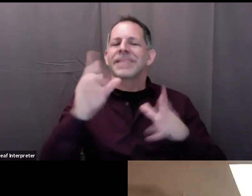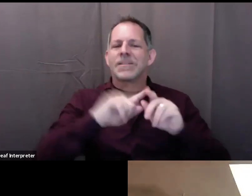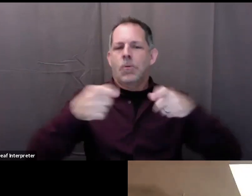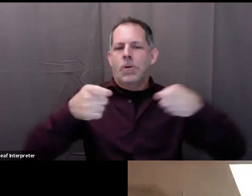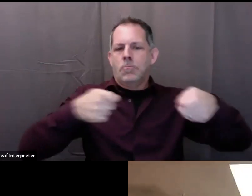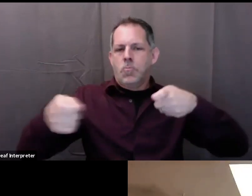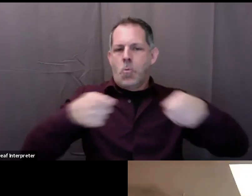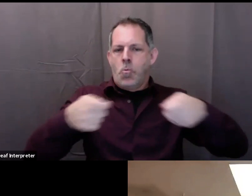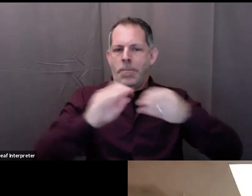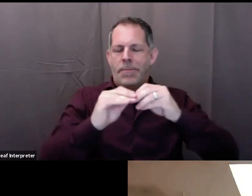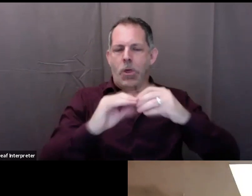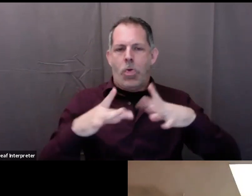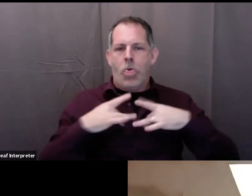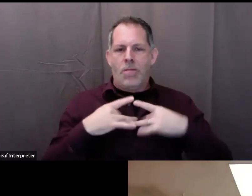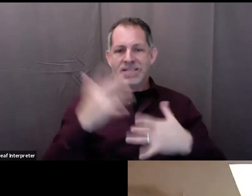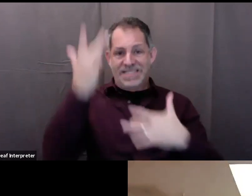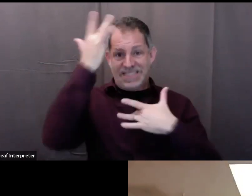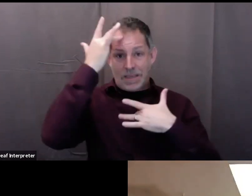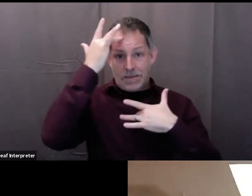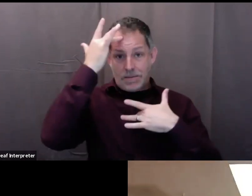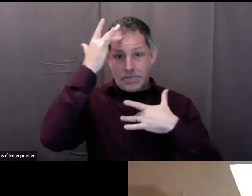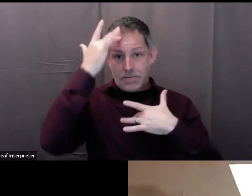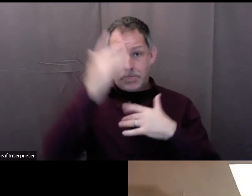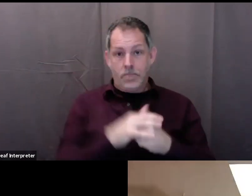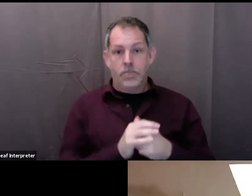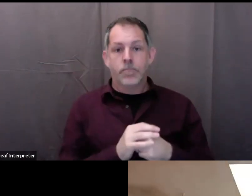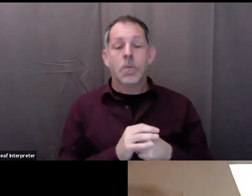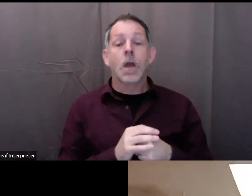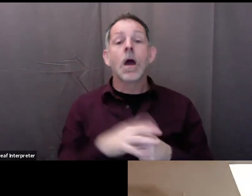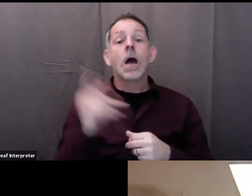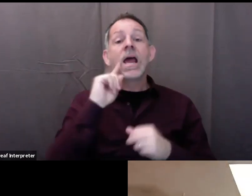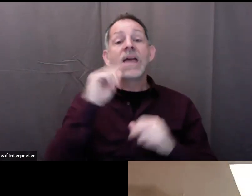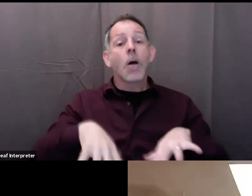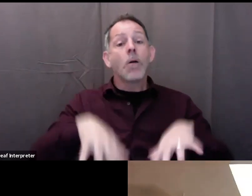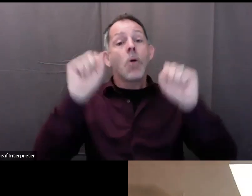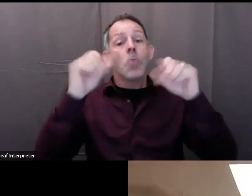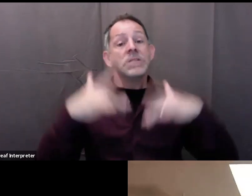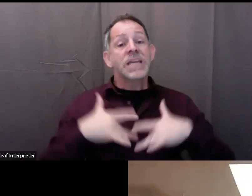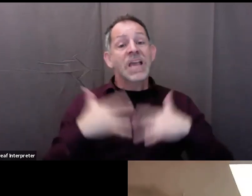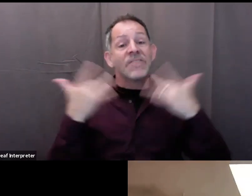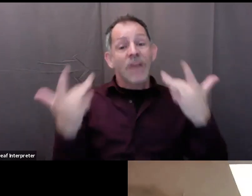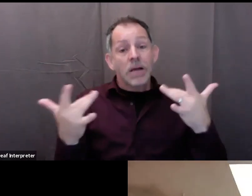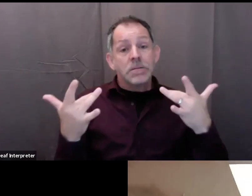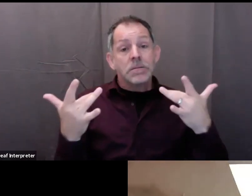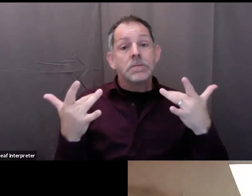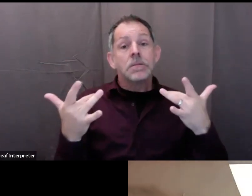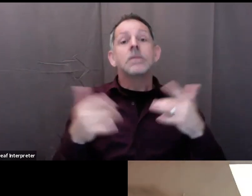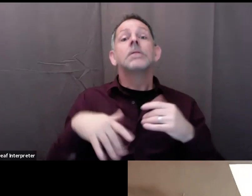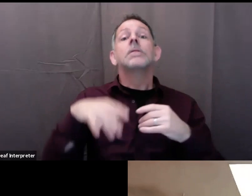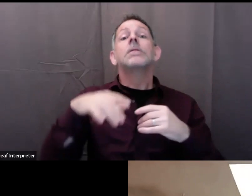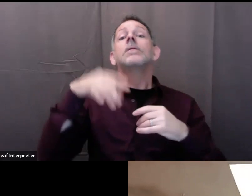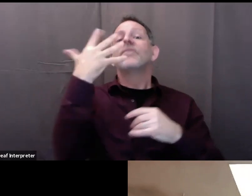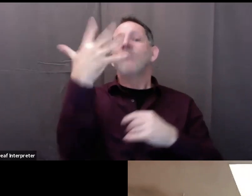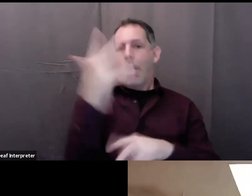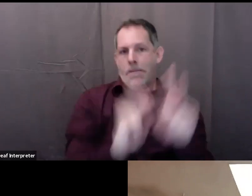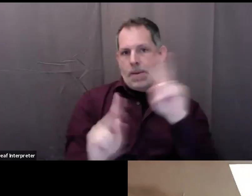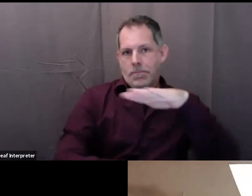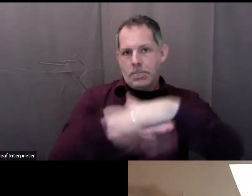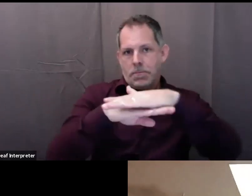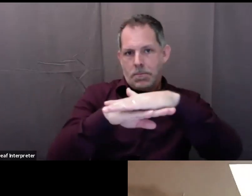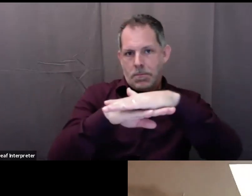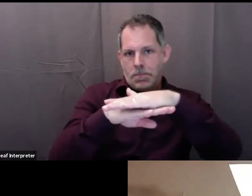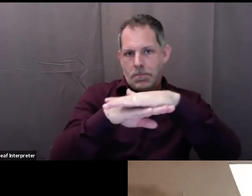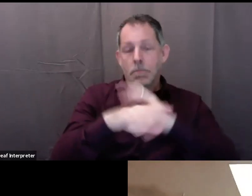5 people who are not your household members. Limit unnecessary travel. Please, as Executive Summers said, and we